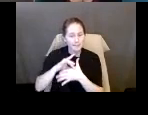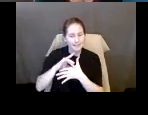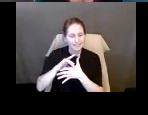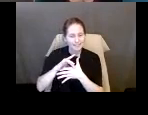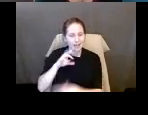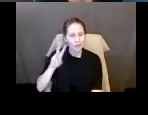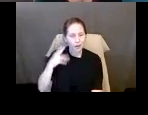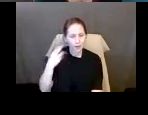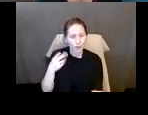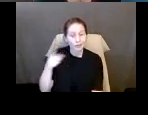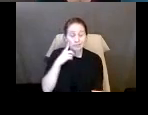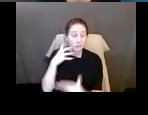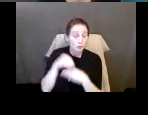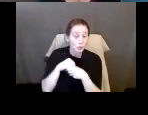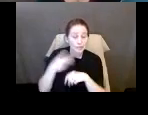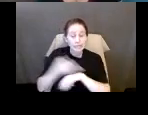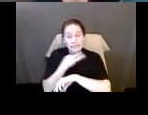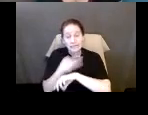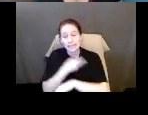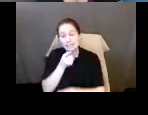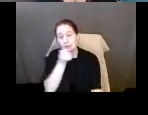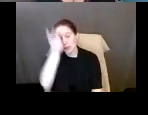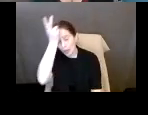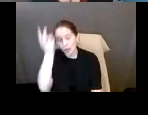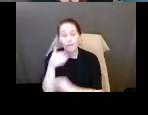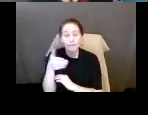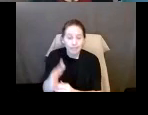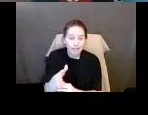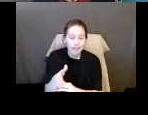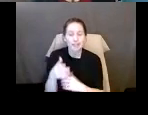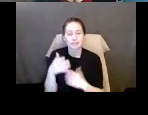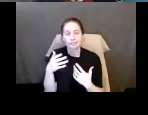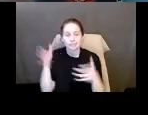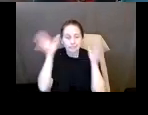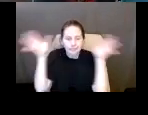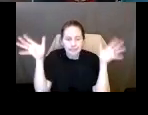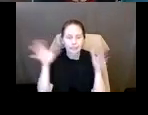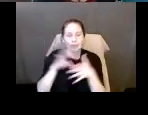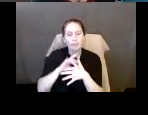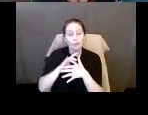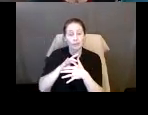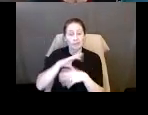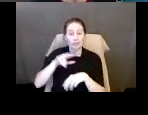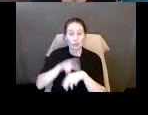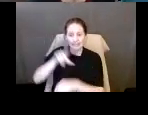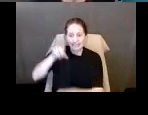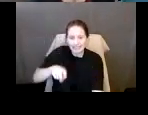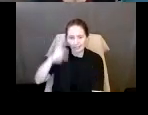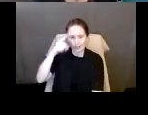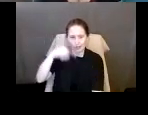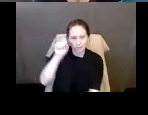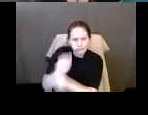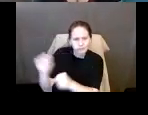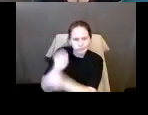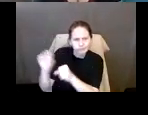el-Hudi, including sheep, goat, gazelle, salted fish brought from the Nile. Protein, of course, is needed for people doing manual